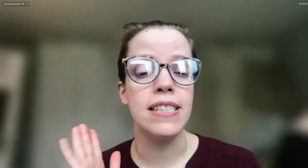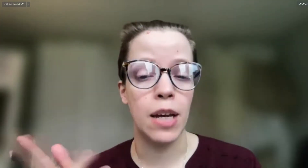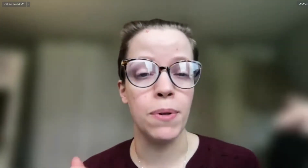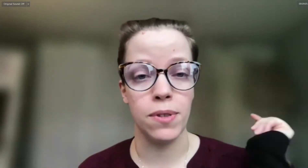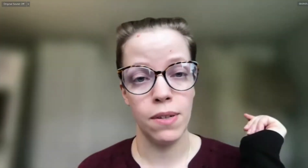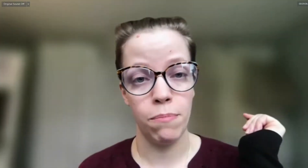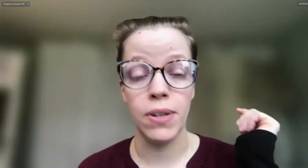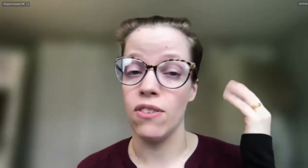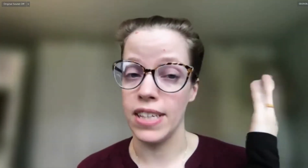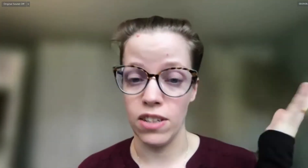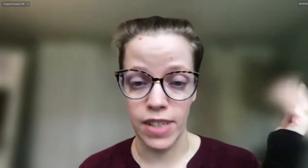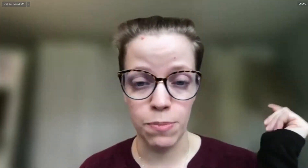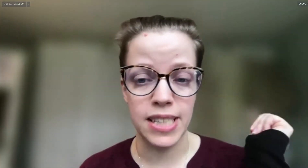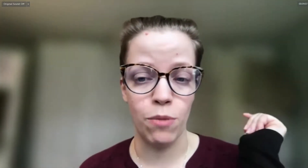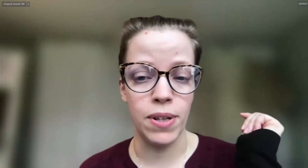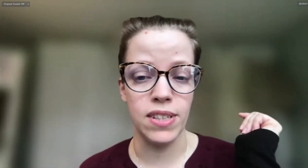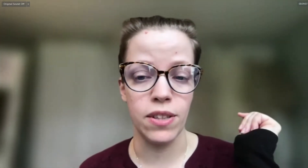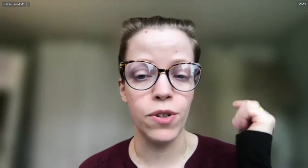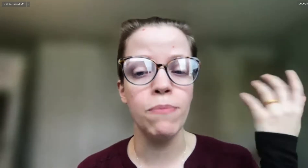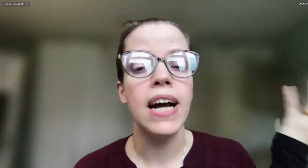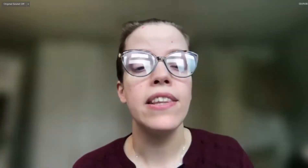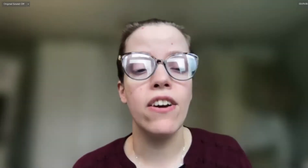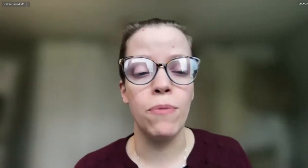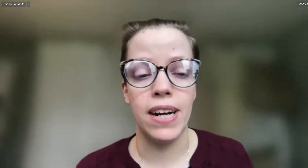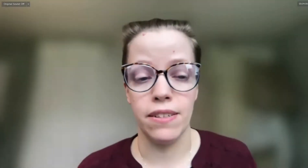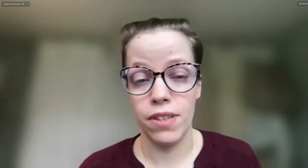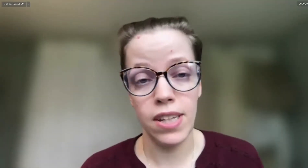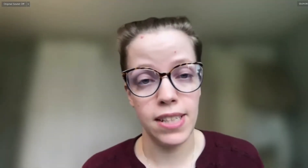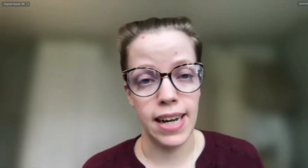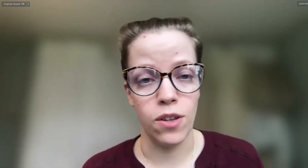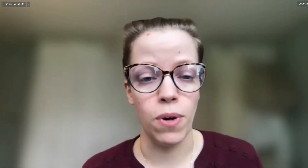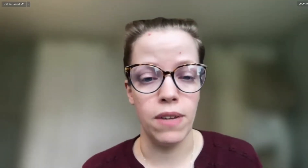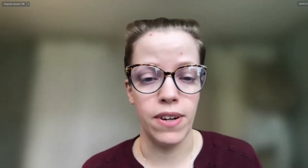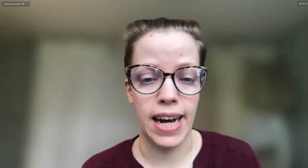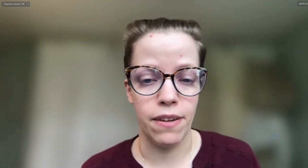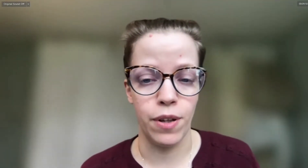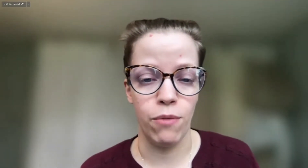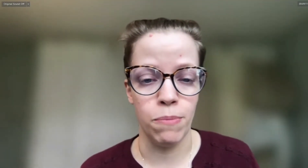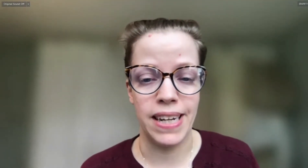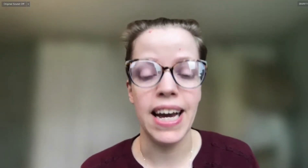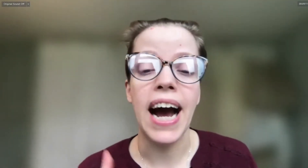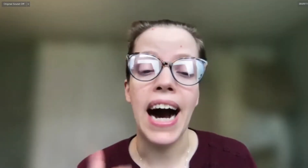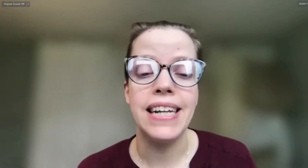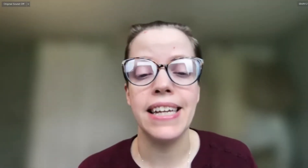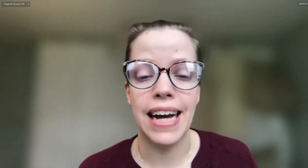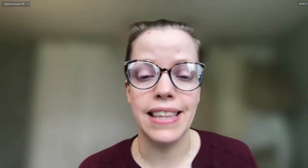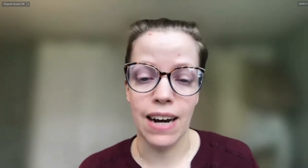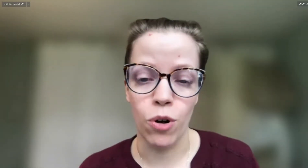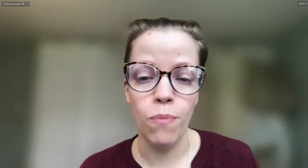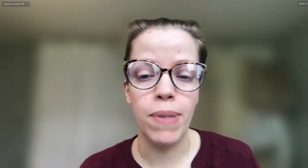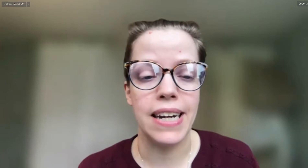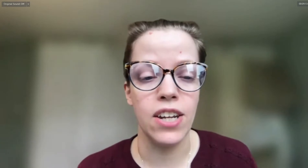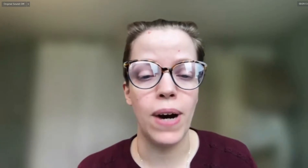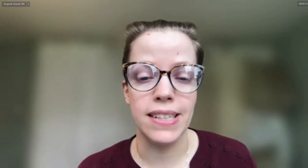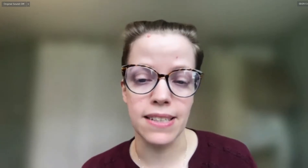the only disabled person, or at least an visibly disabled person in the room, the only one under 30, and the one of only a handful of women. I didn't get that